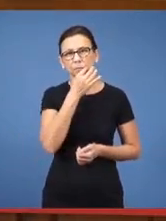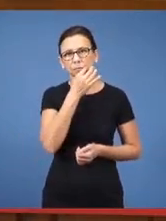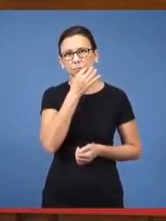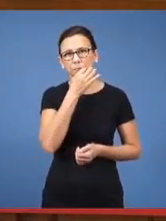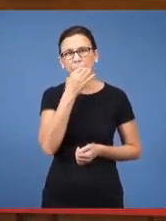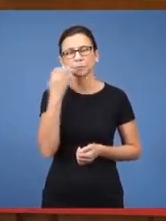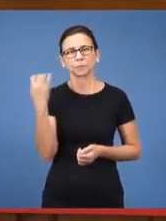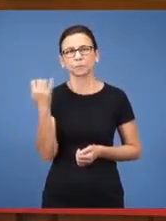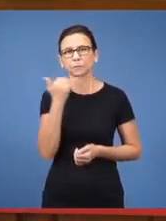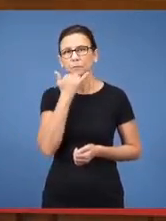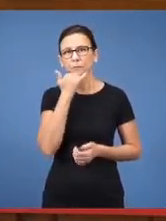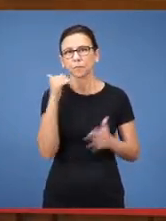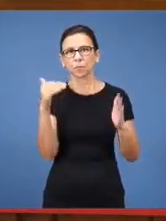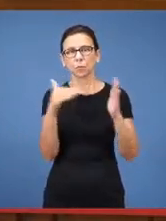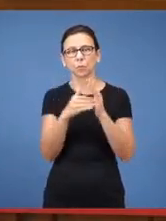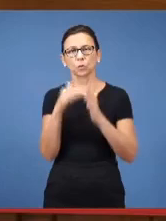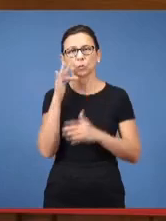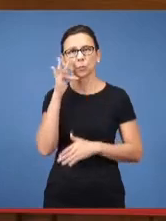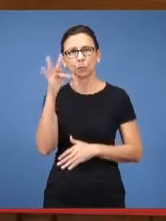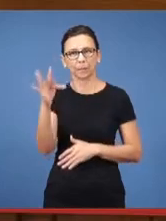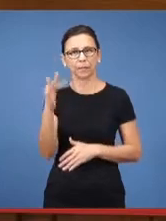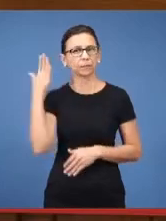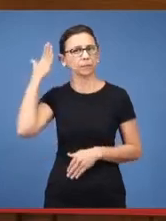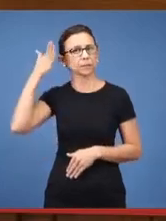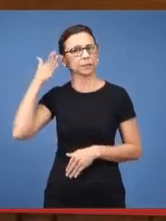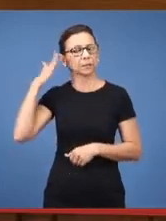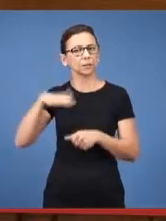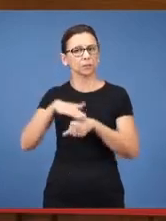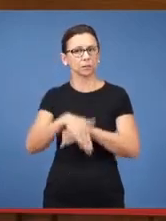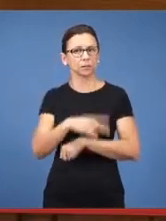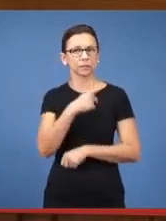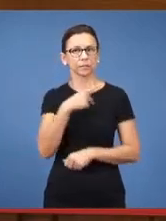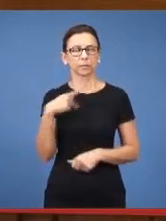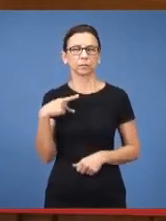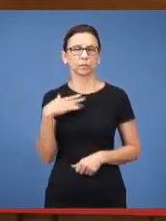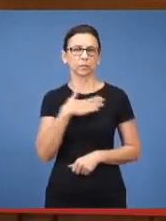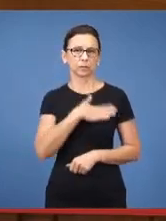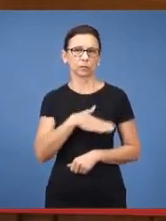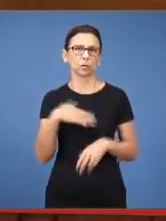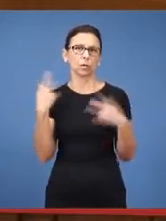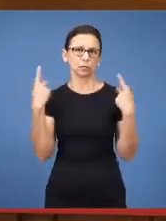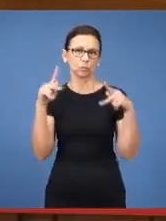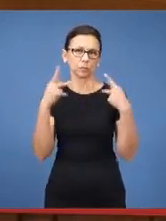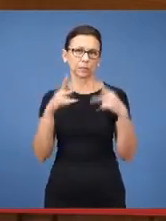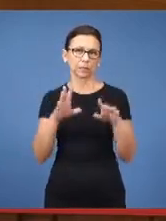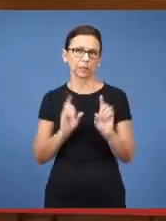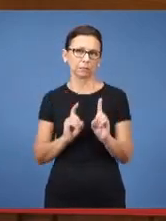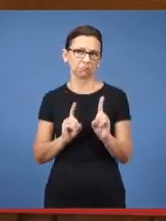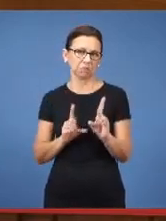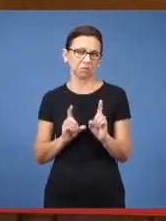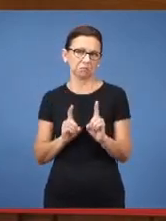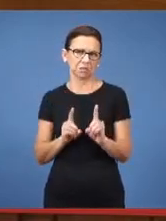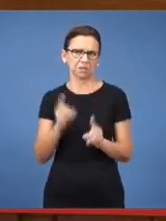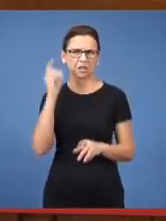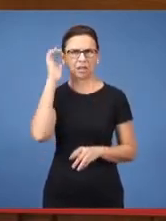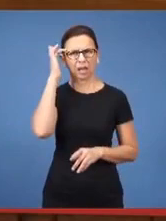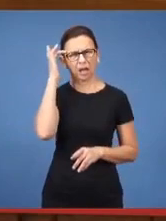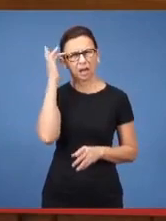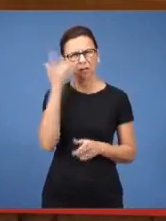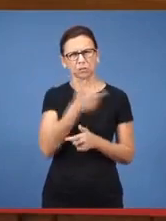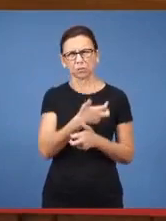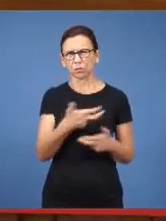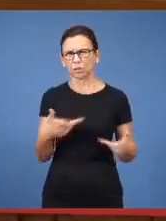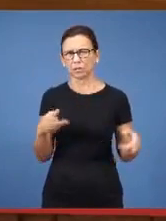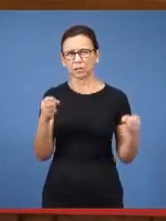to the last soon, which is going to be the message for the night, for the pastor that like to preach, what is the doctrine. Of course, there